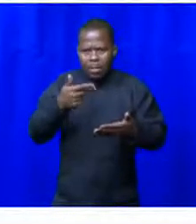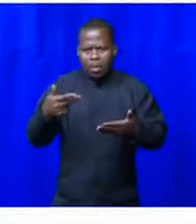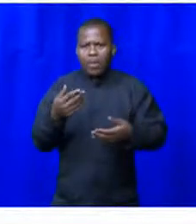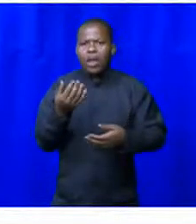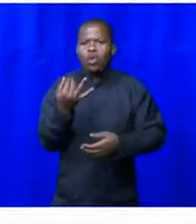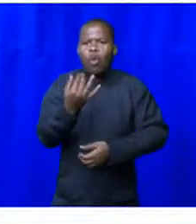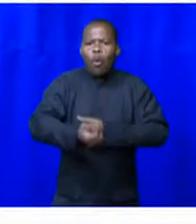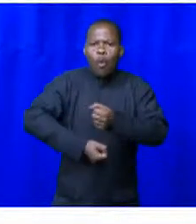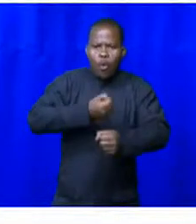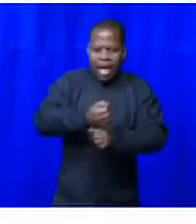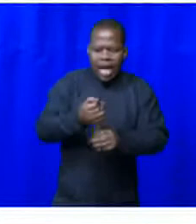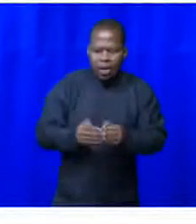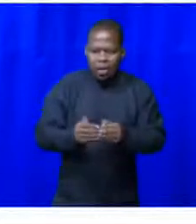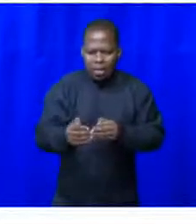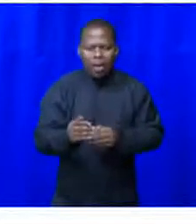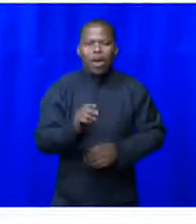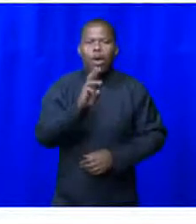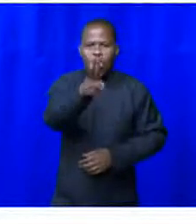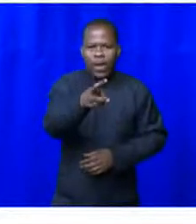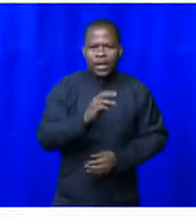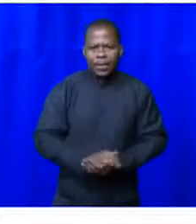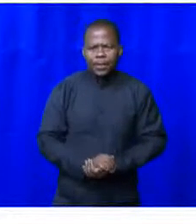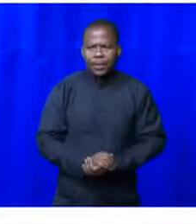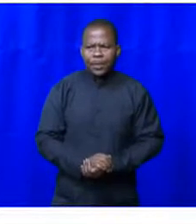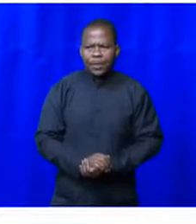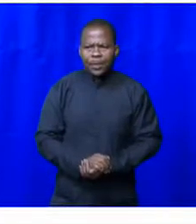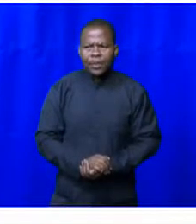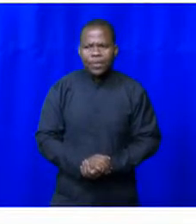lemibili. Lobikile umsakati